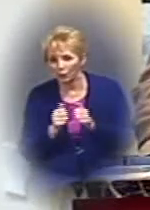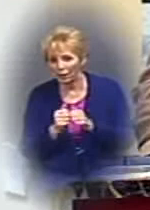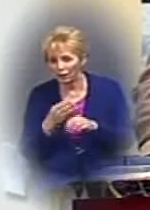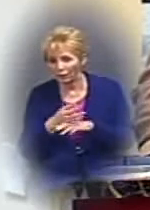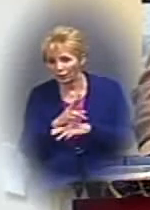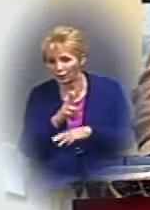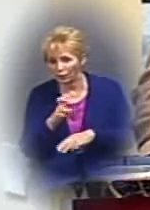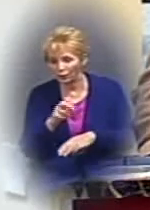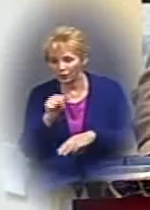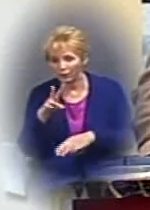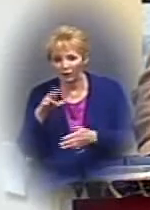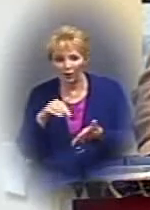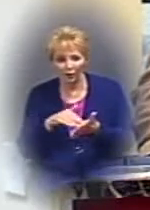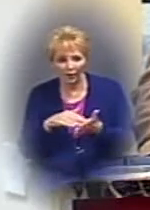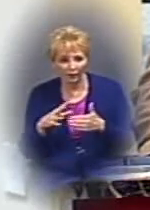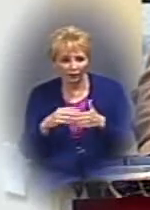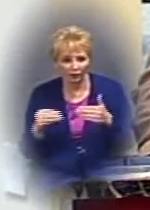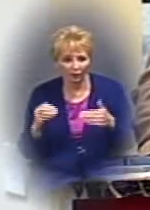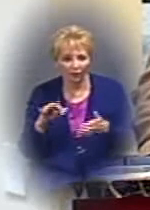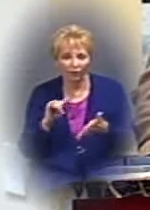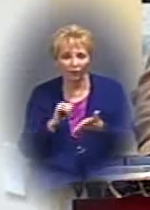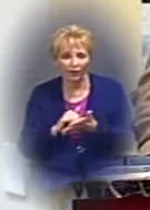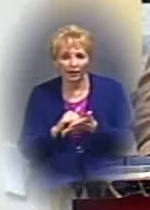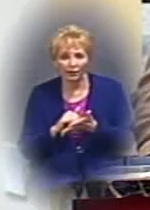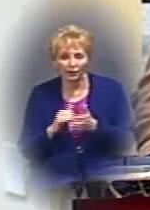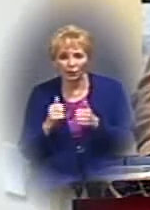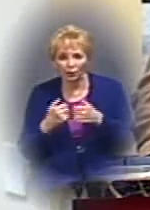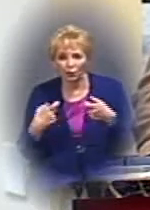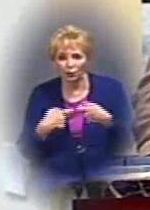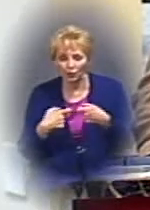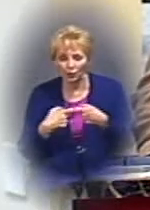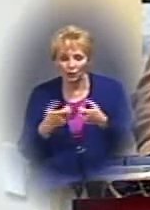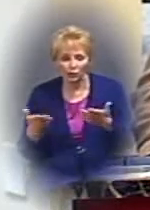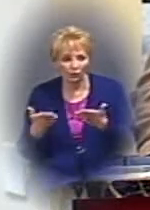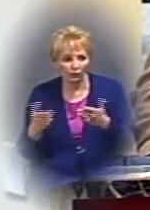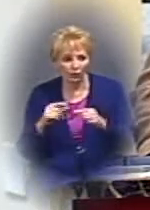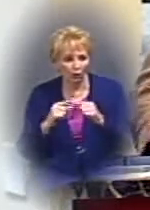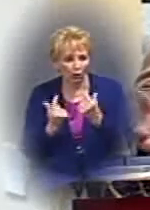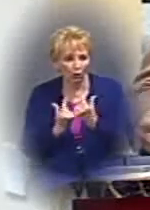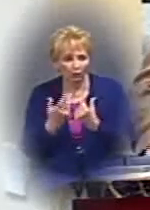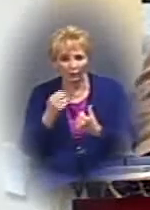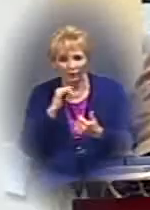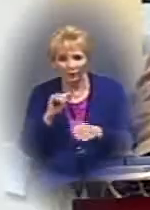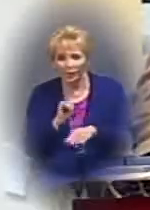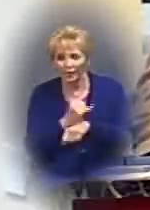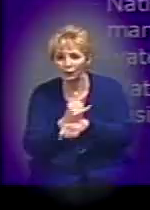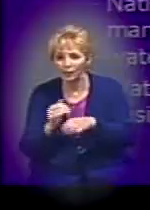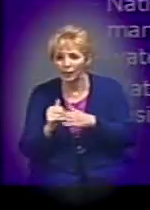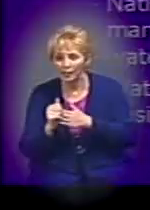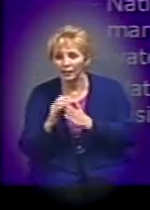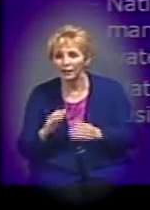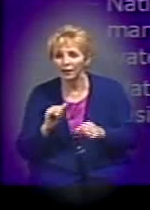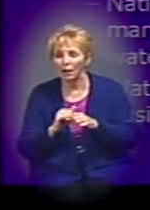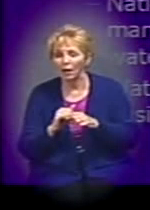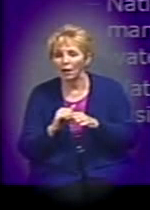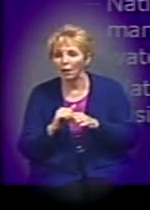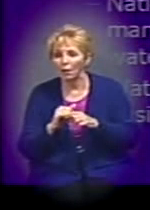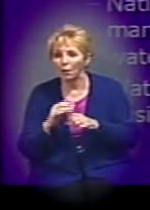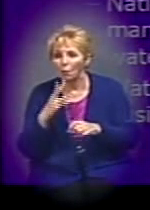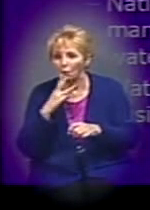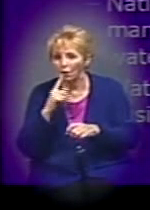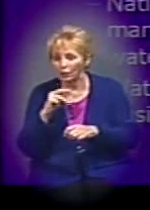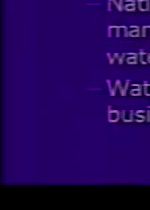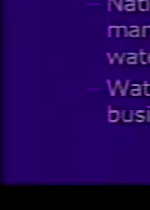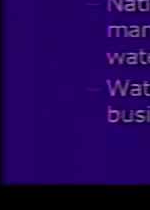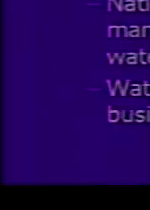over $217,000 of that with Utility Services Group, and they're an industry leader in water tank maintenance, where they're